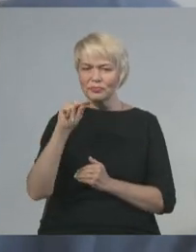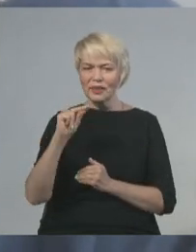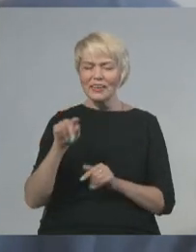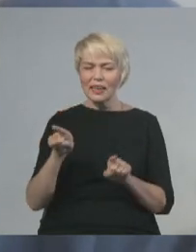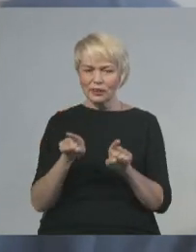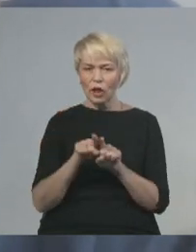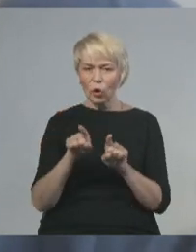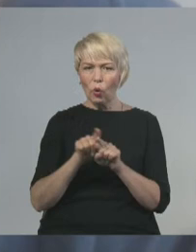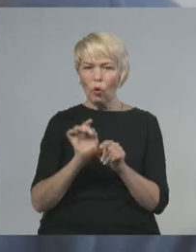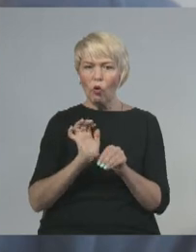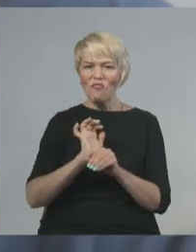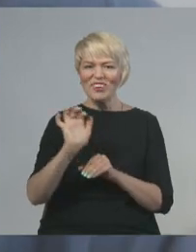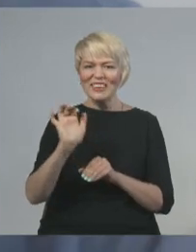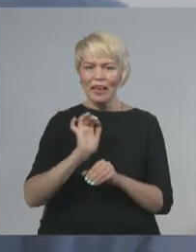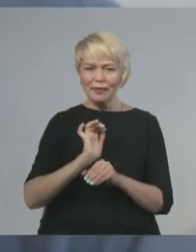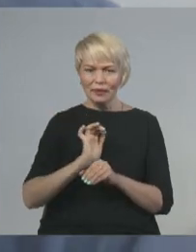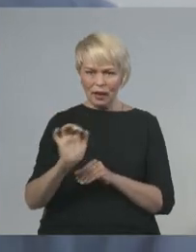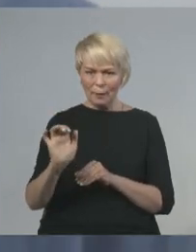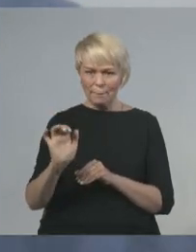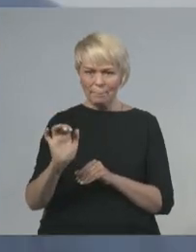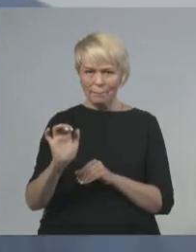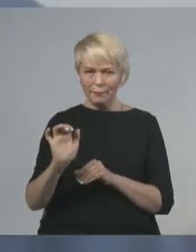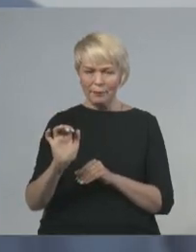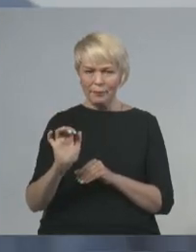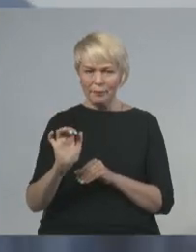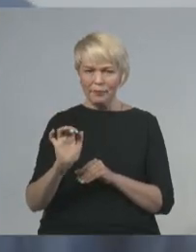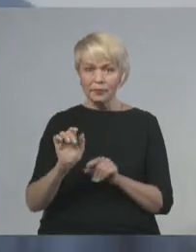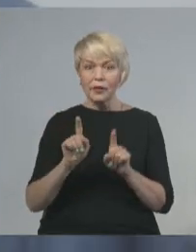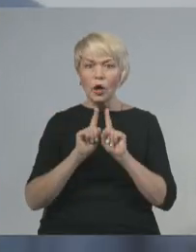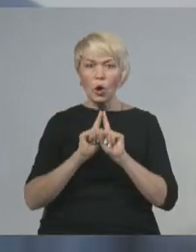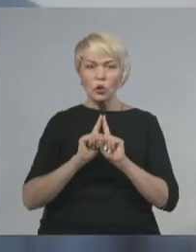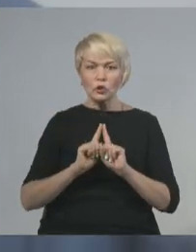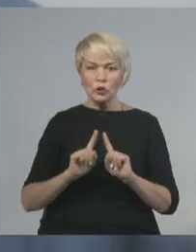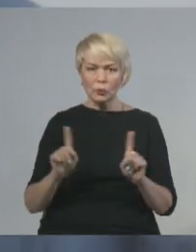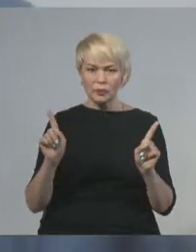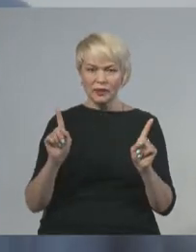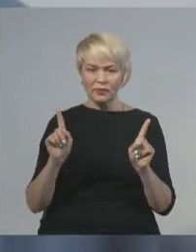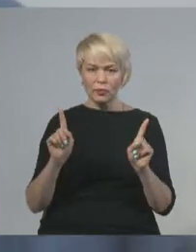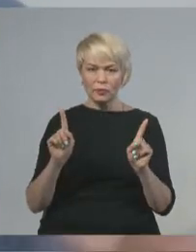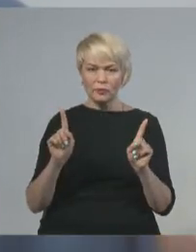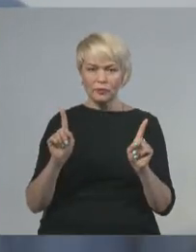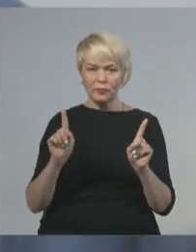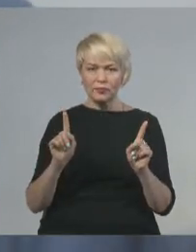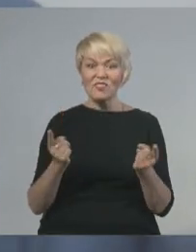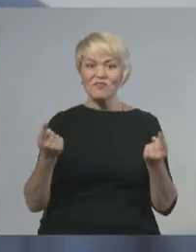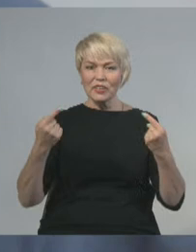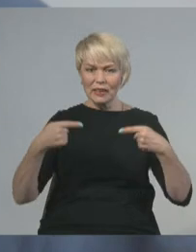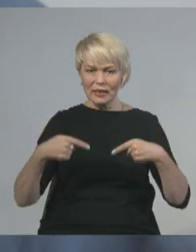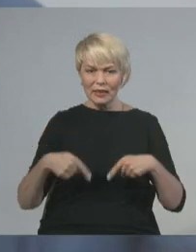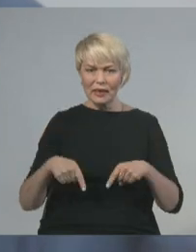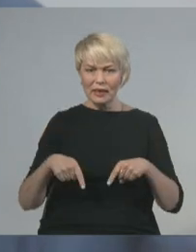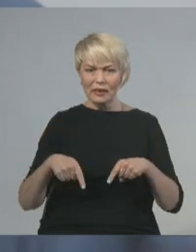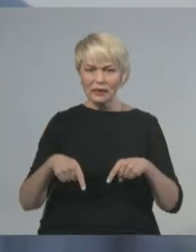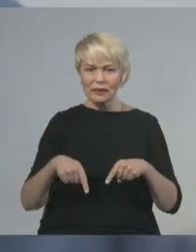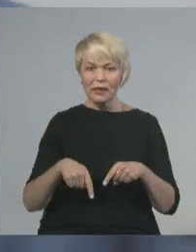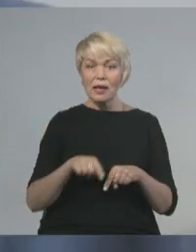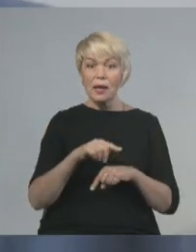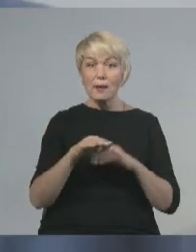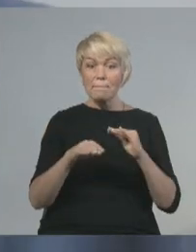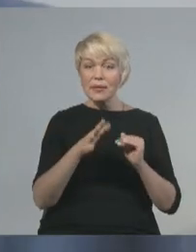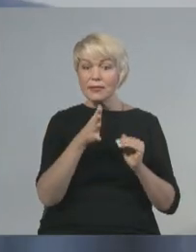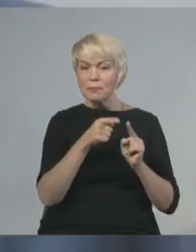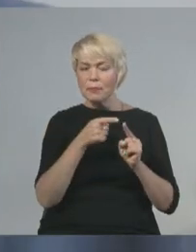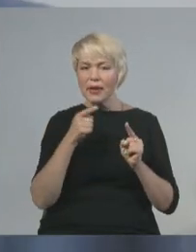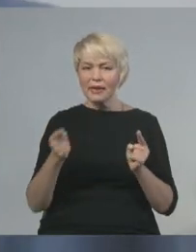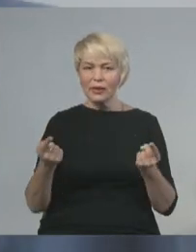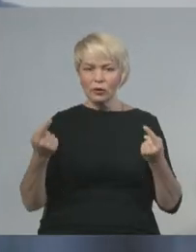we asked because we wanted to start within the crisis we we got really scared i have to say because as i said we are a small small media outlet